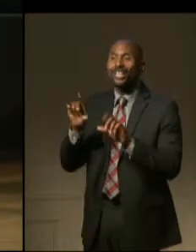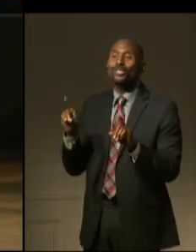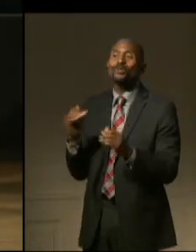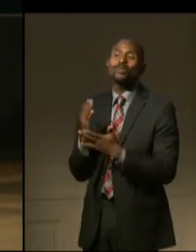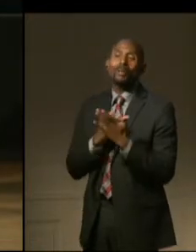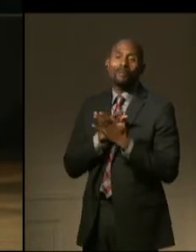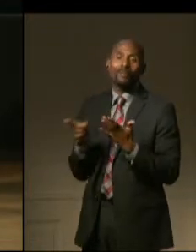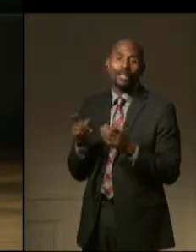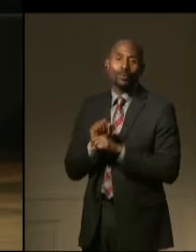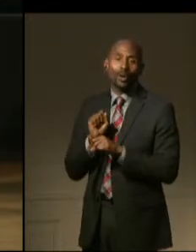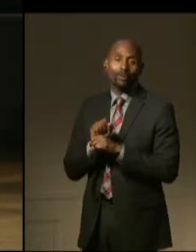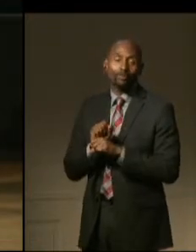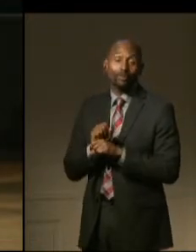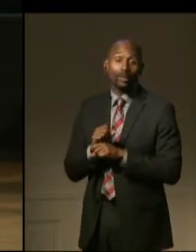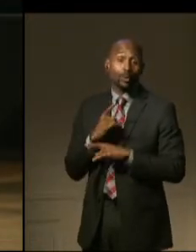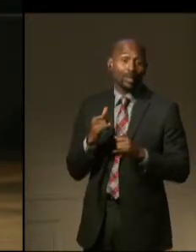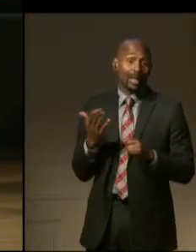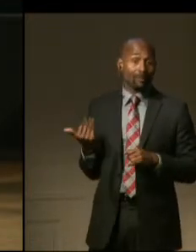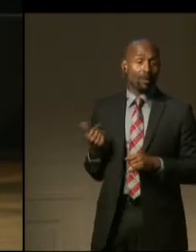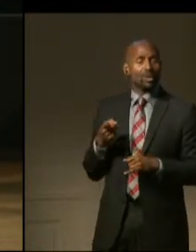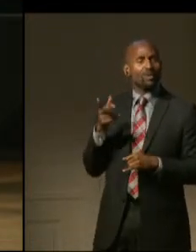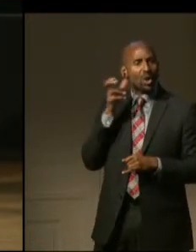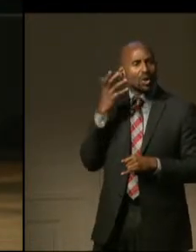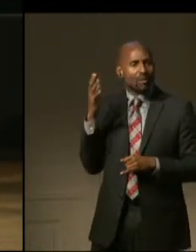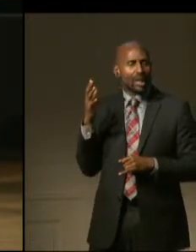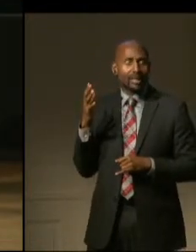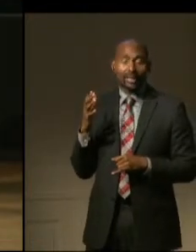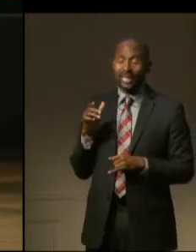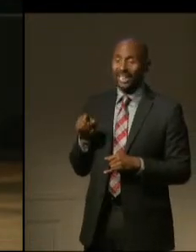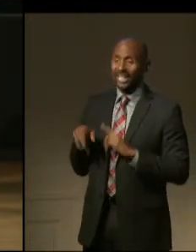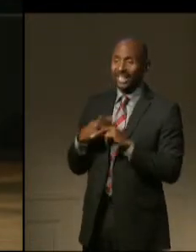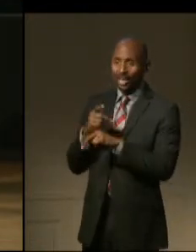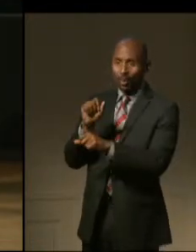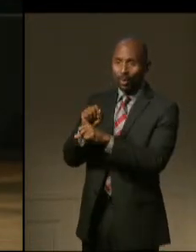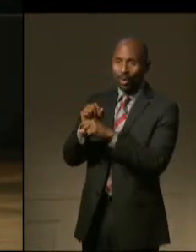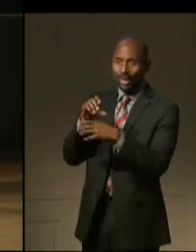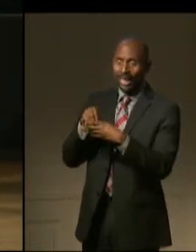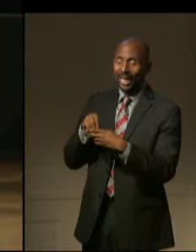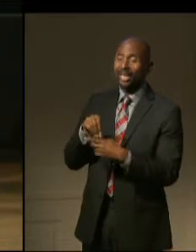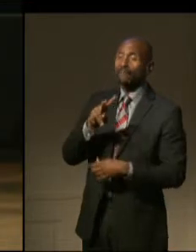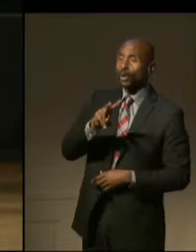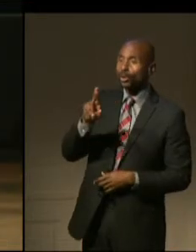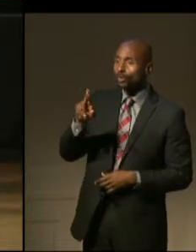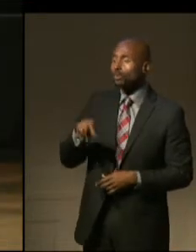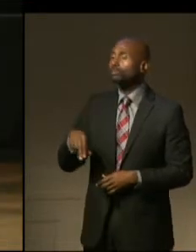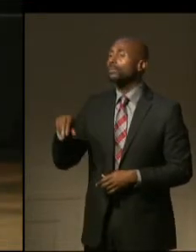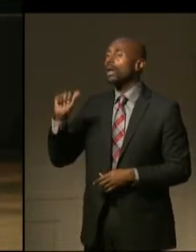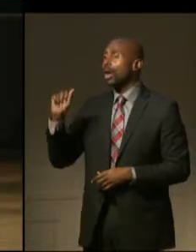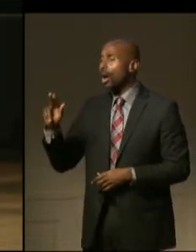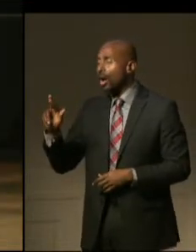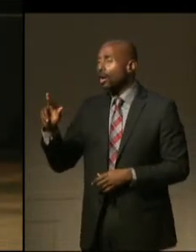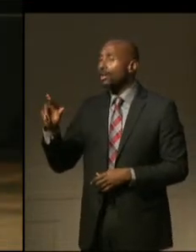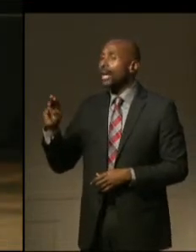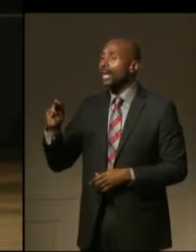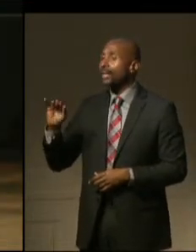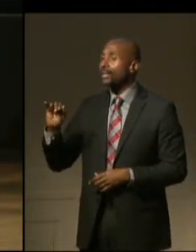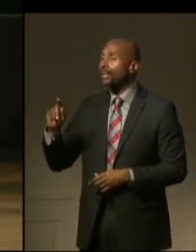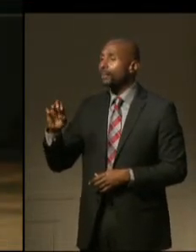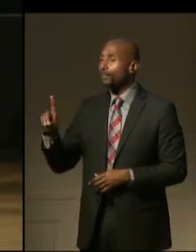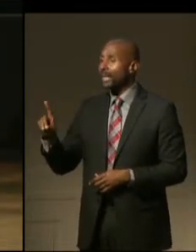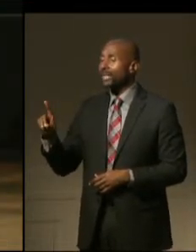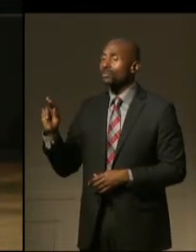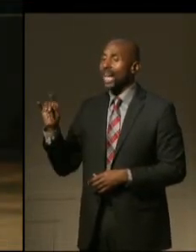today, doing this kind of work in virtual and mixed and augmented reality spaces requires a different way of thinking